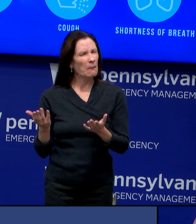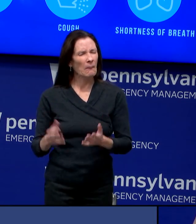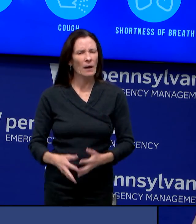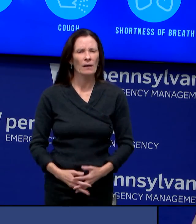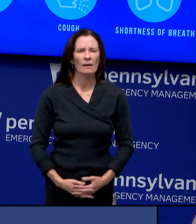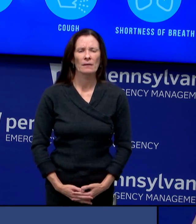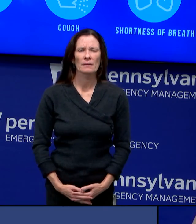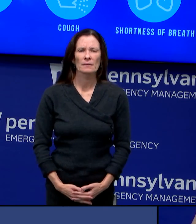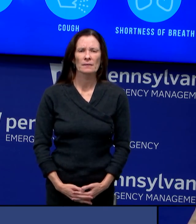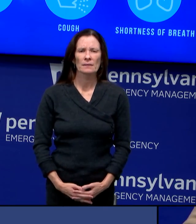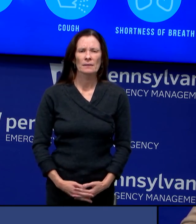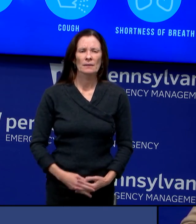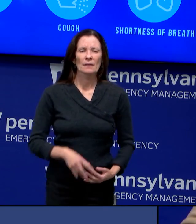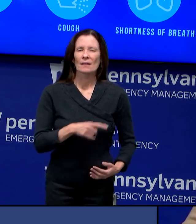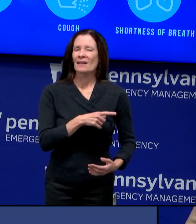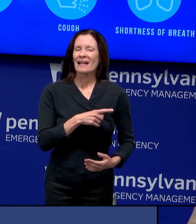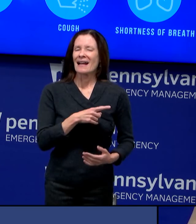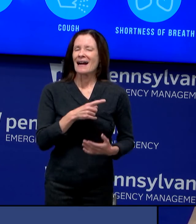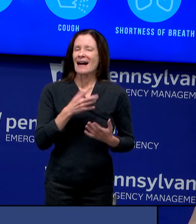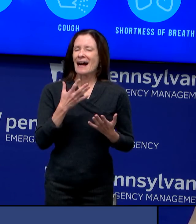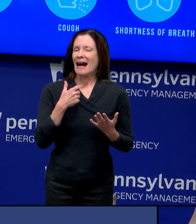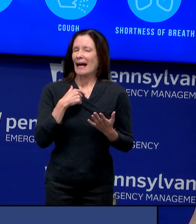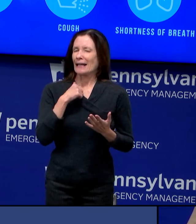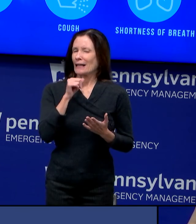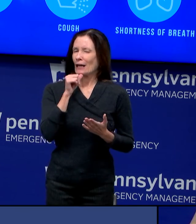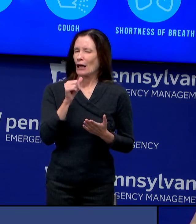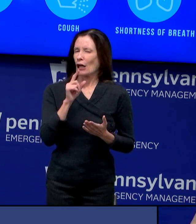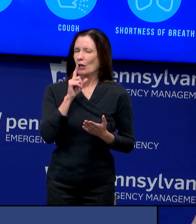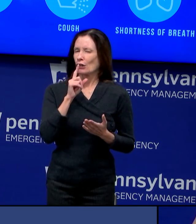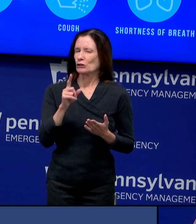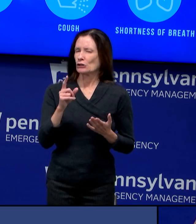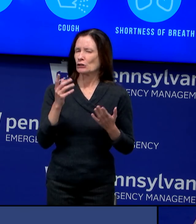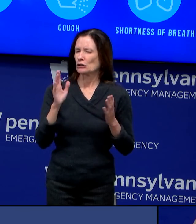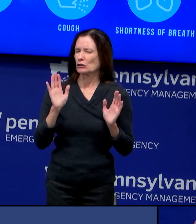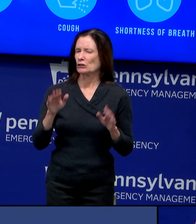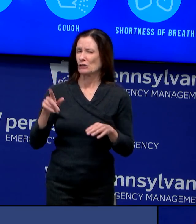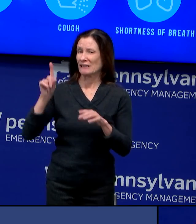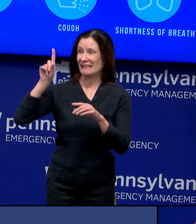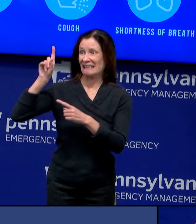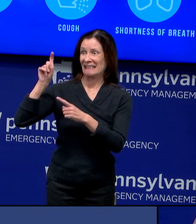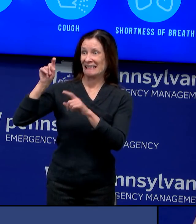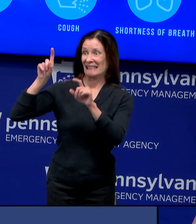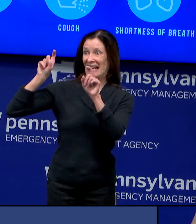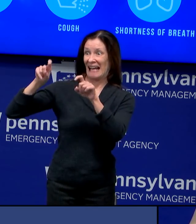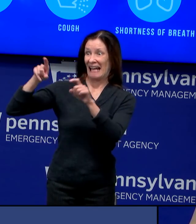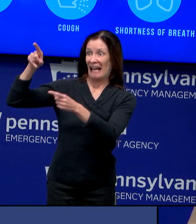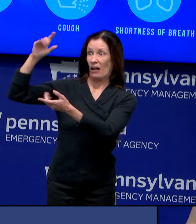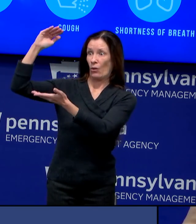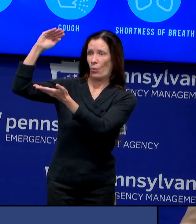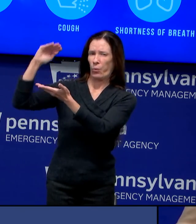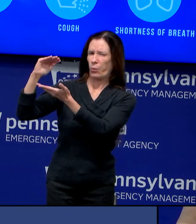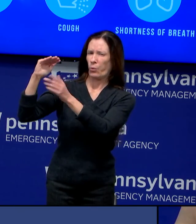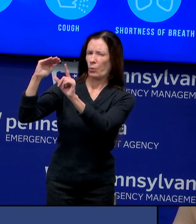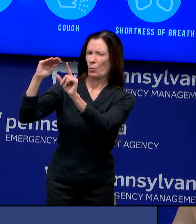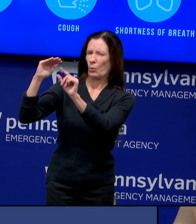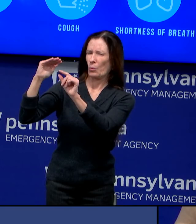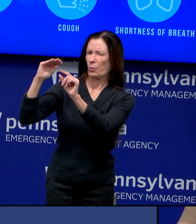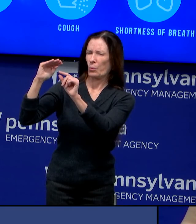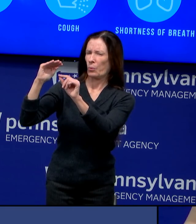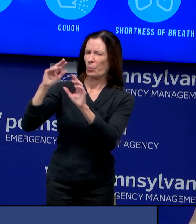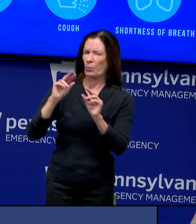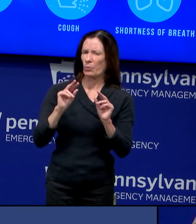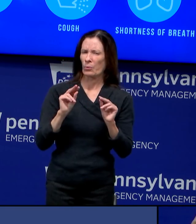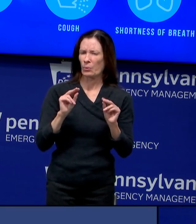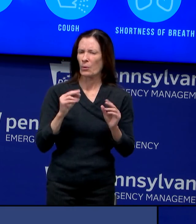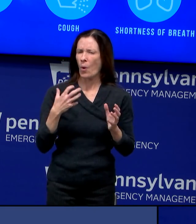where it stands, but the need for testing has not gone down. I think that that's one of the reasons why we're loosening the criteria for testing, to try